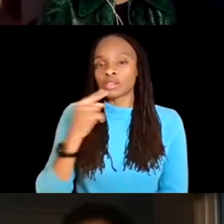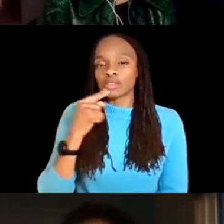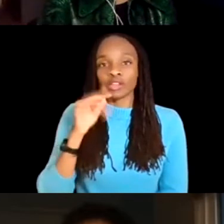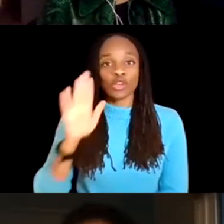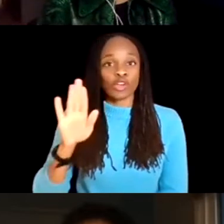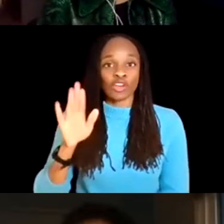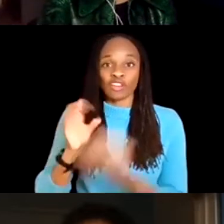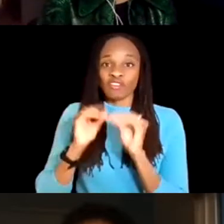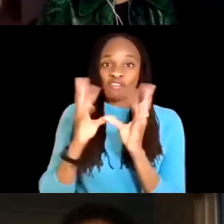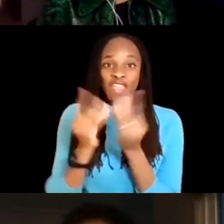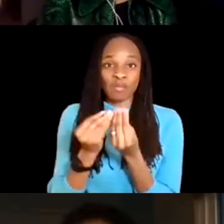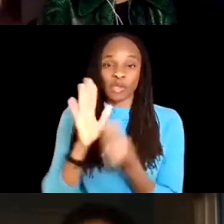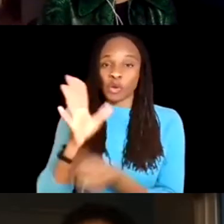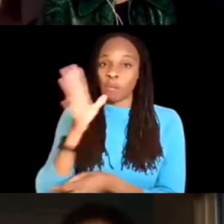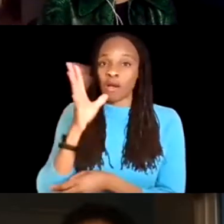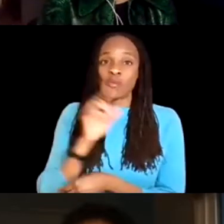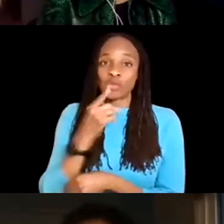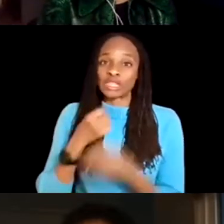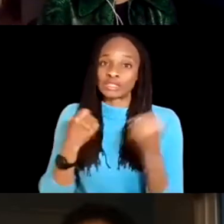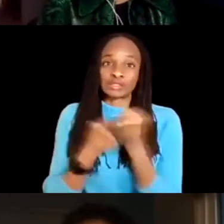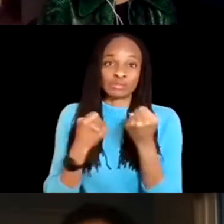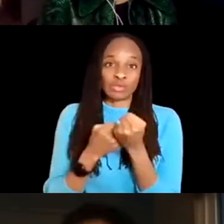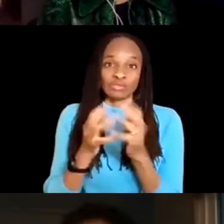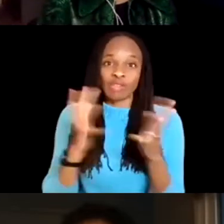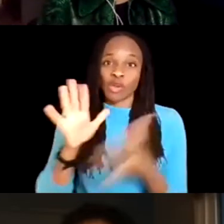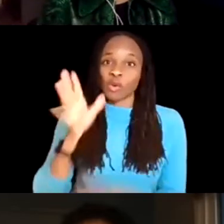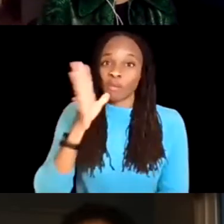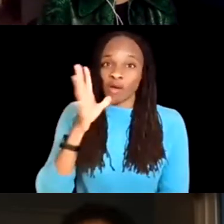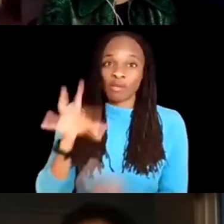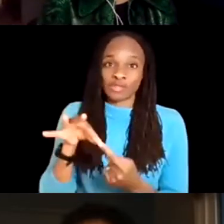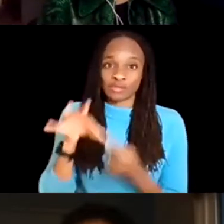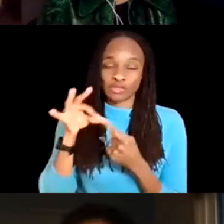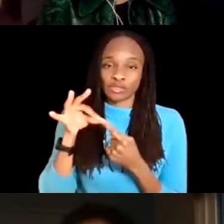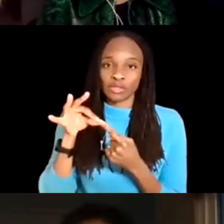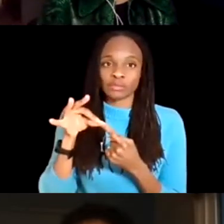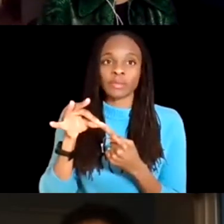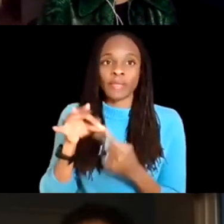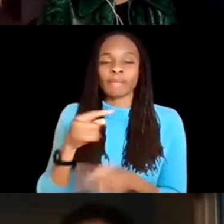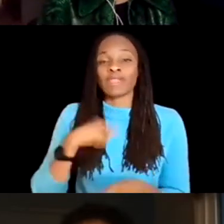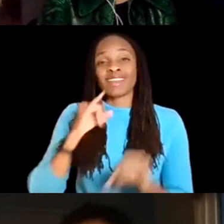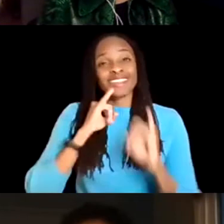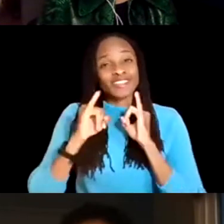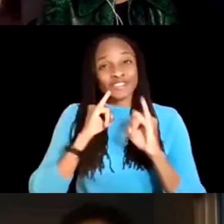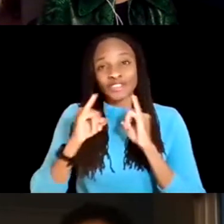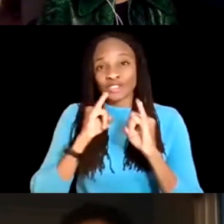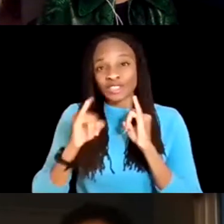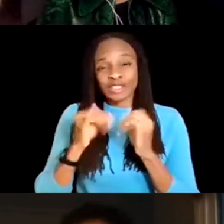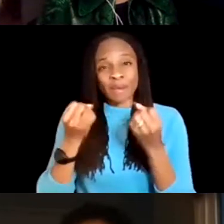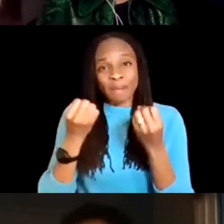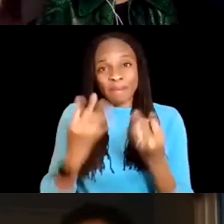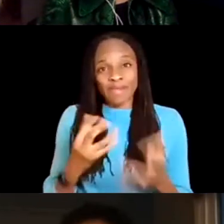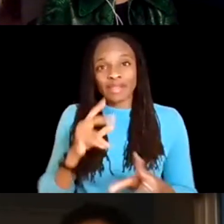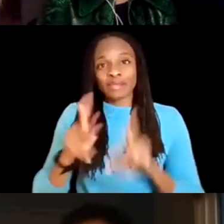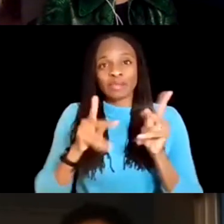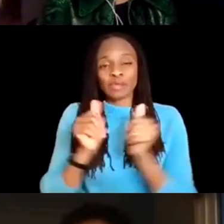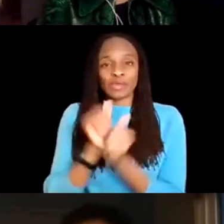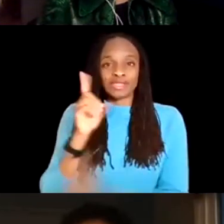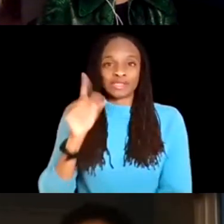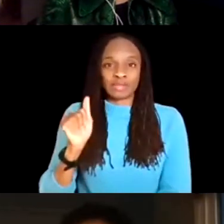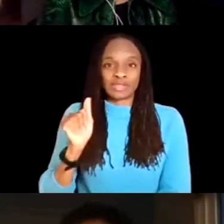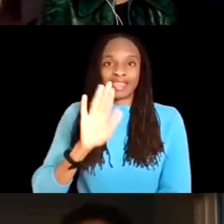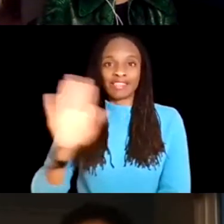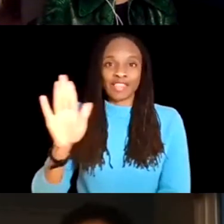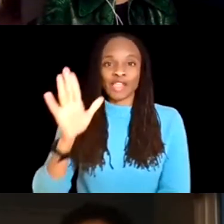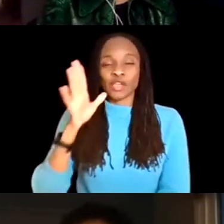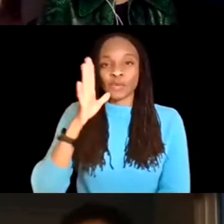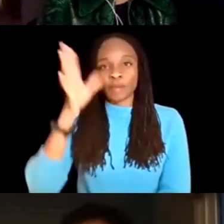mom especially. And so, you know, I've interviewed a lot of people with disability and their parents and how